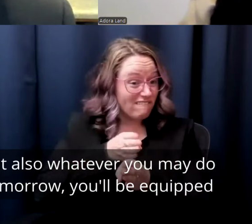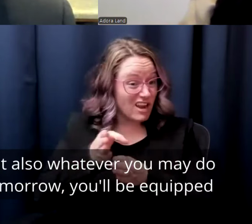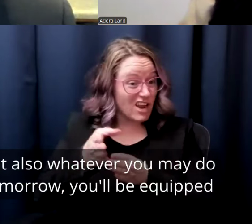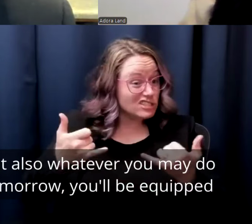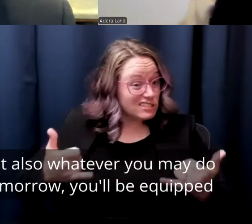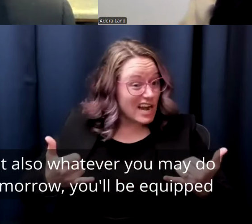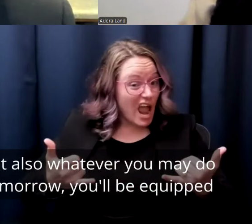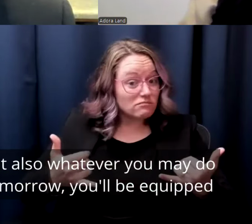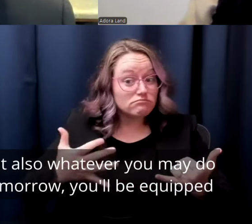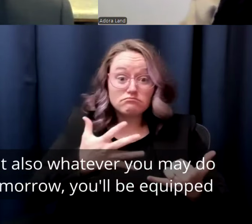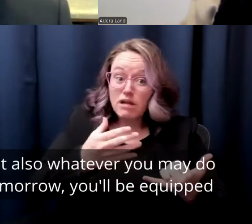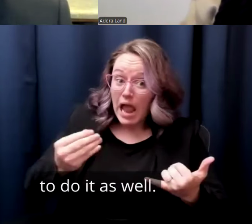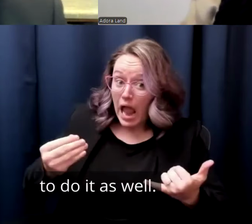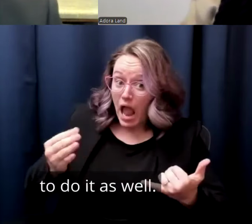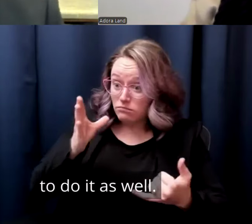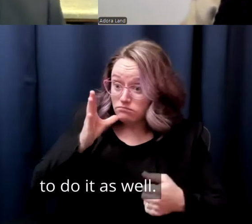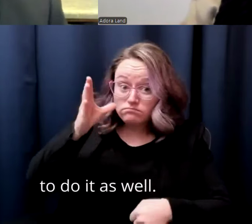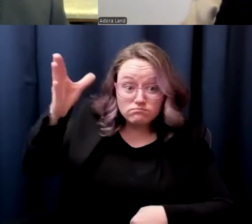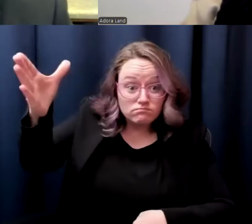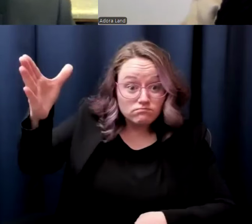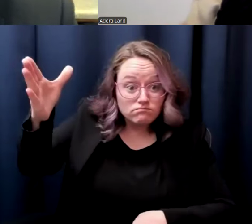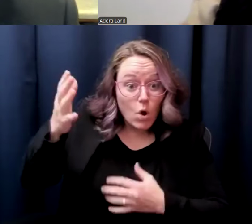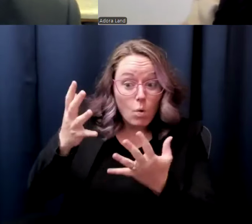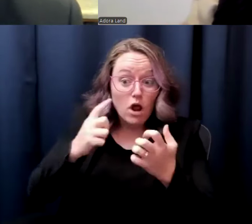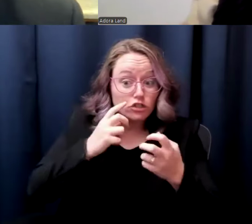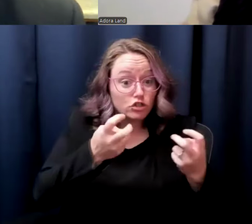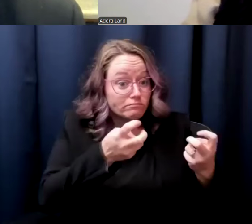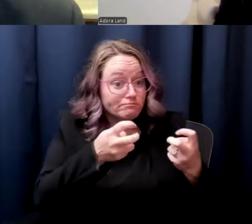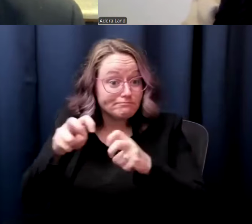do tomorrow, you'll be equipped to do it as well.